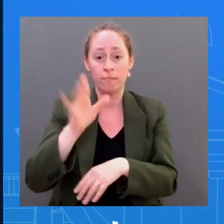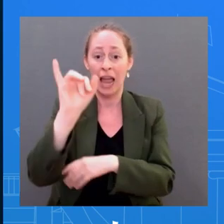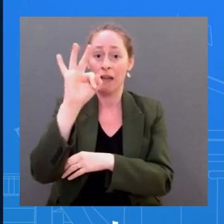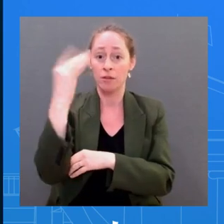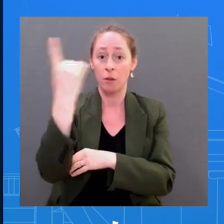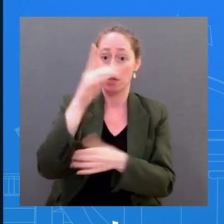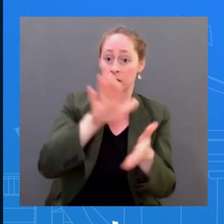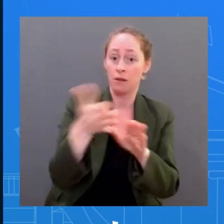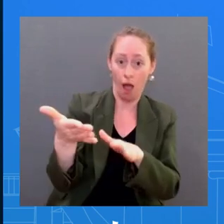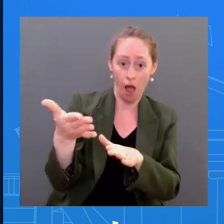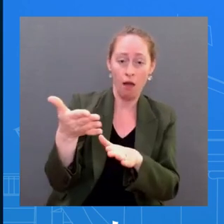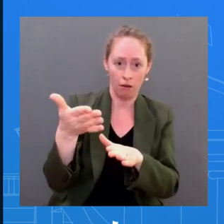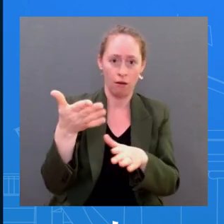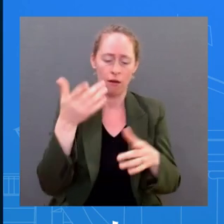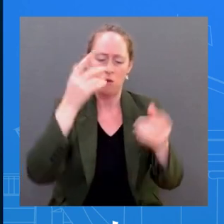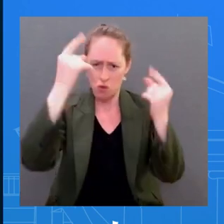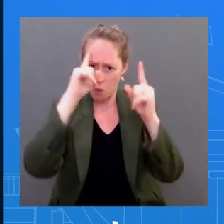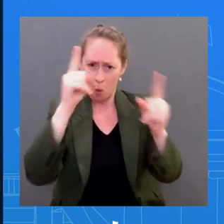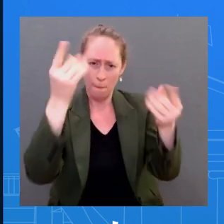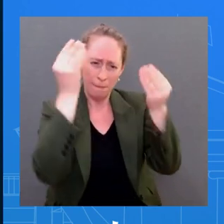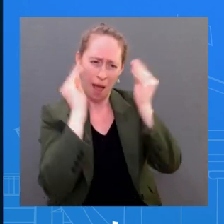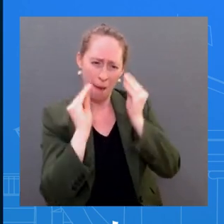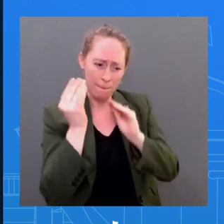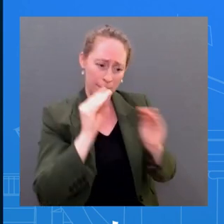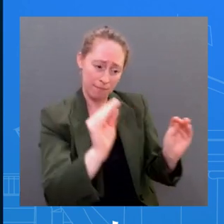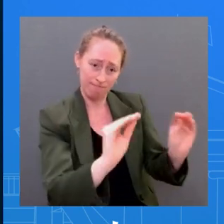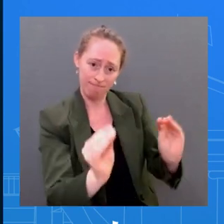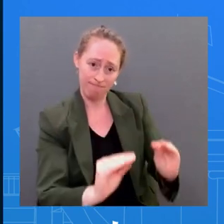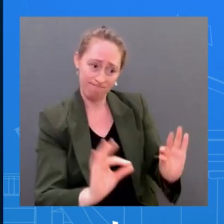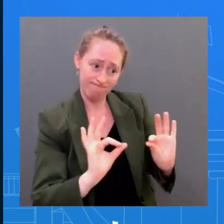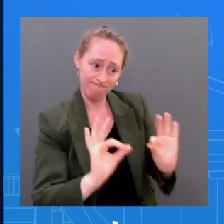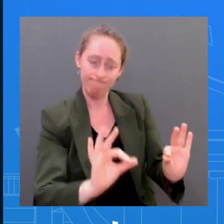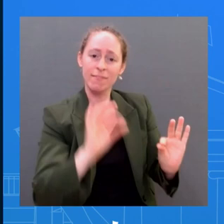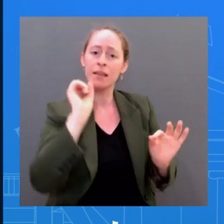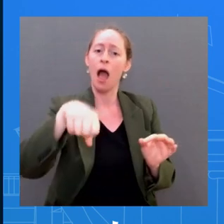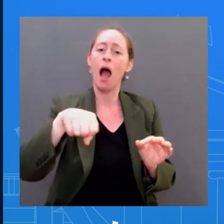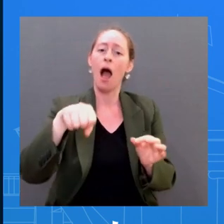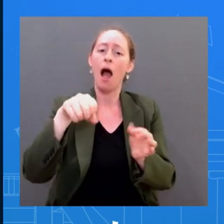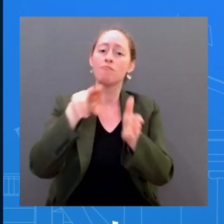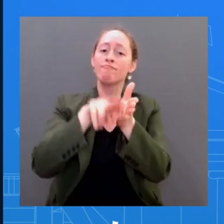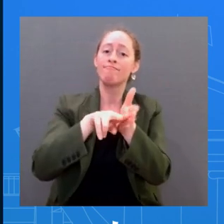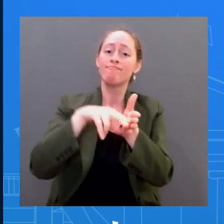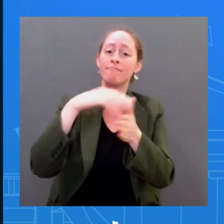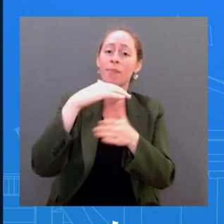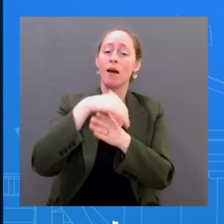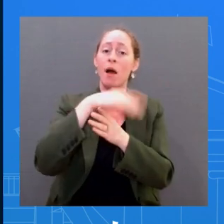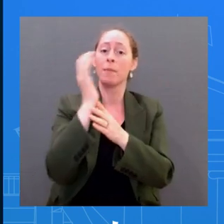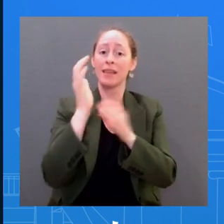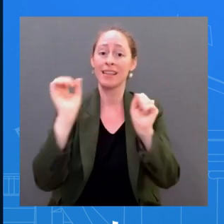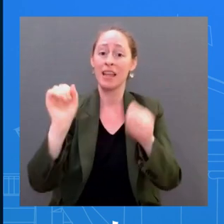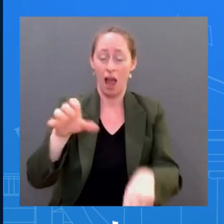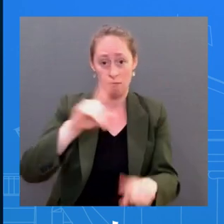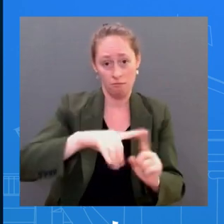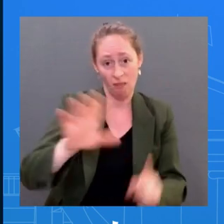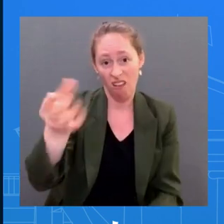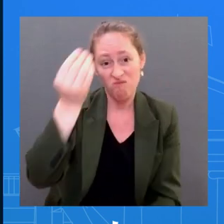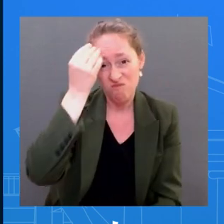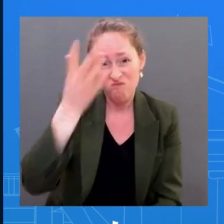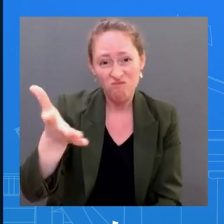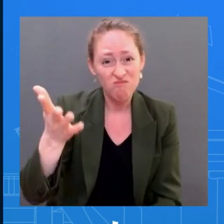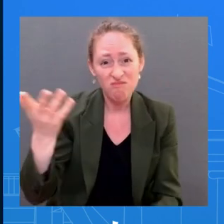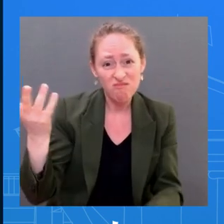These bodies were very different. They needed much more than makeup to be presentable. They